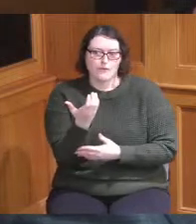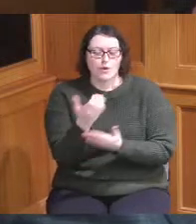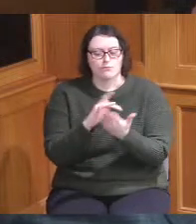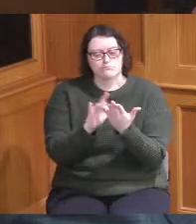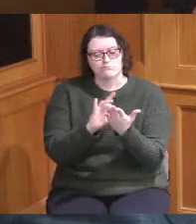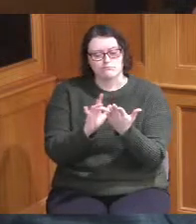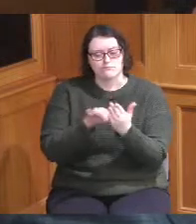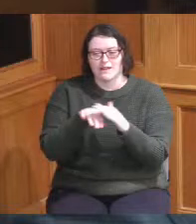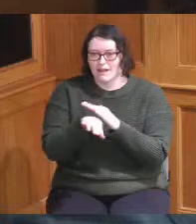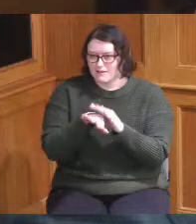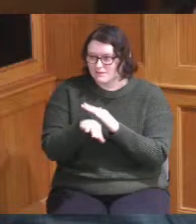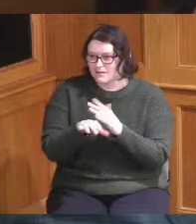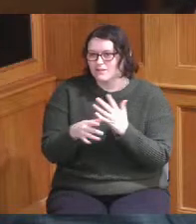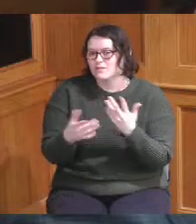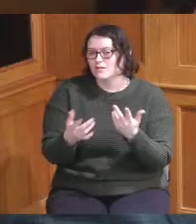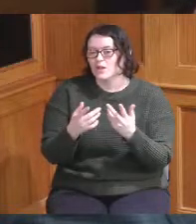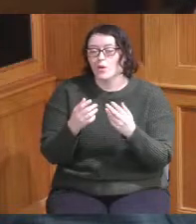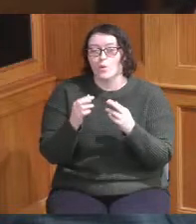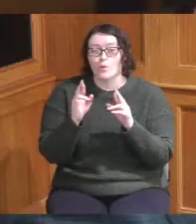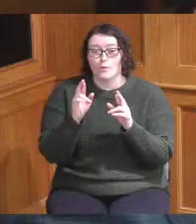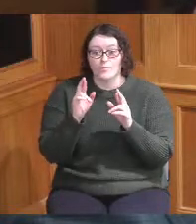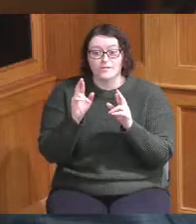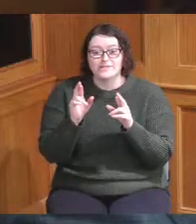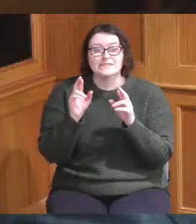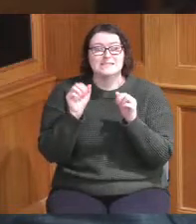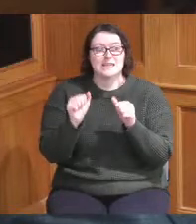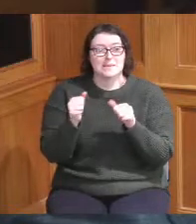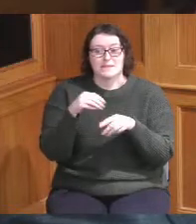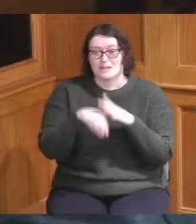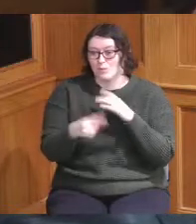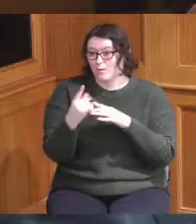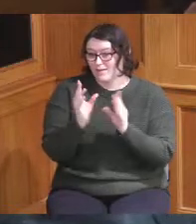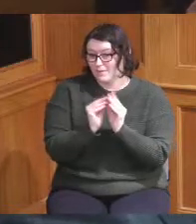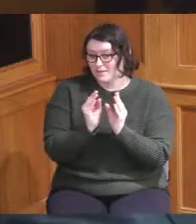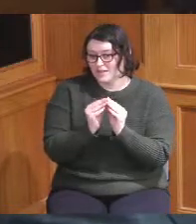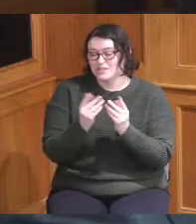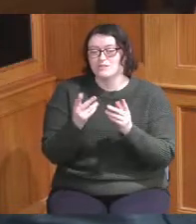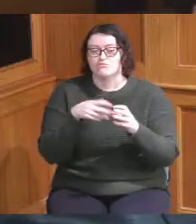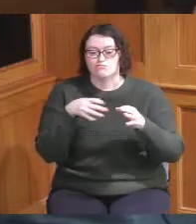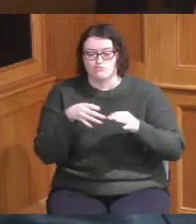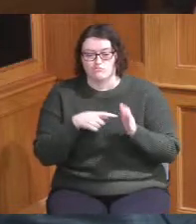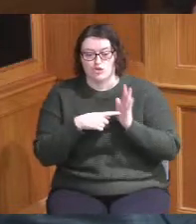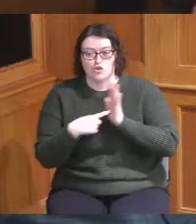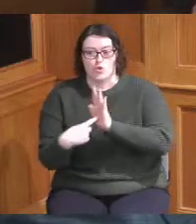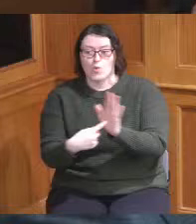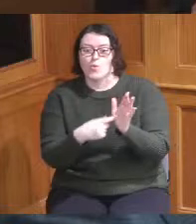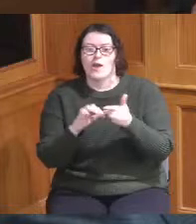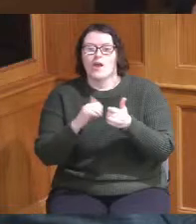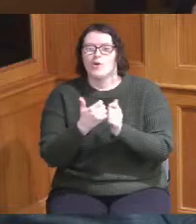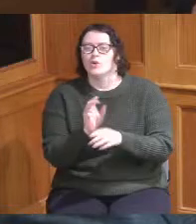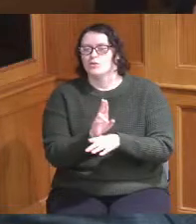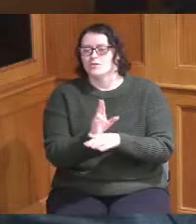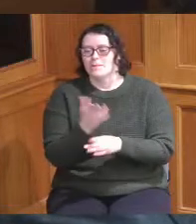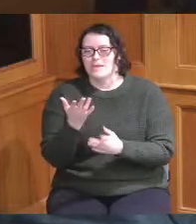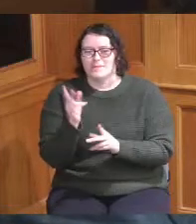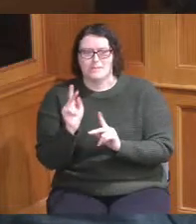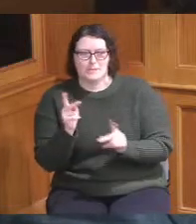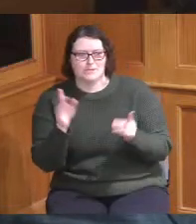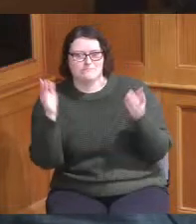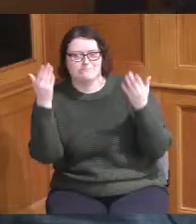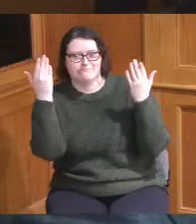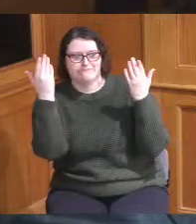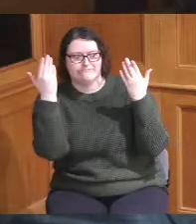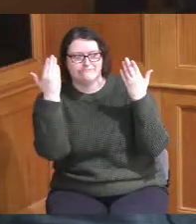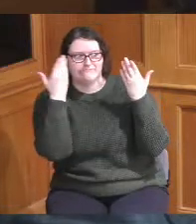be able, when we roll it out, be able to have it at one of our meetings to show, because people may not know that while we did